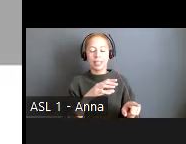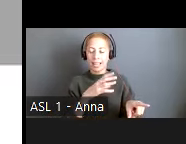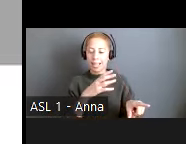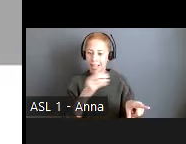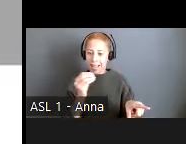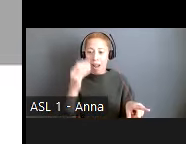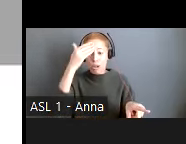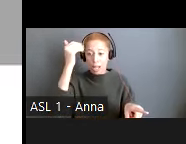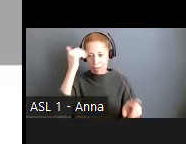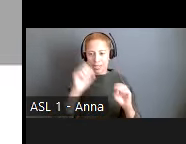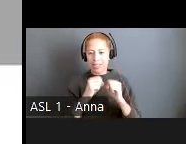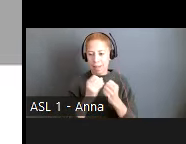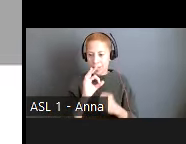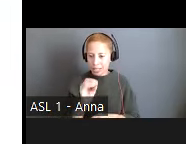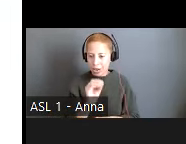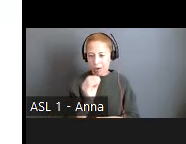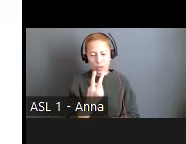favorite organizations.